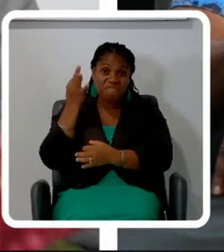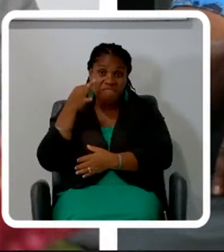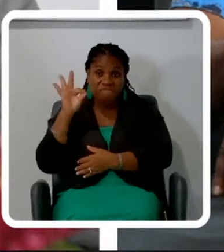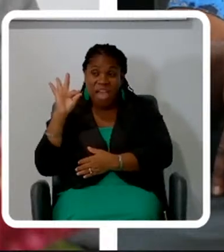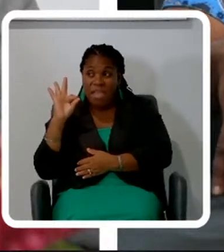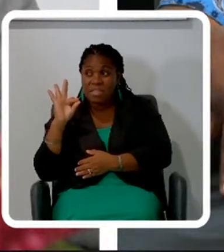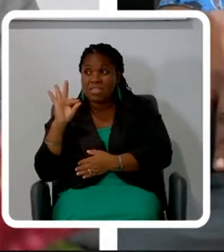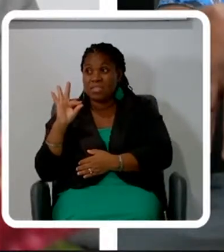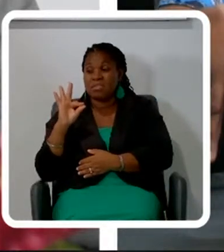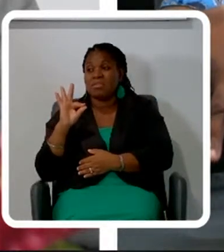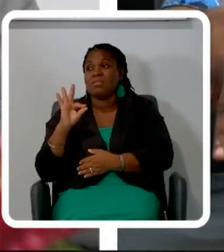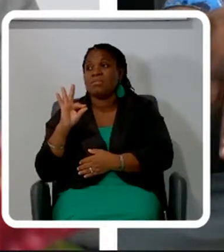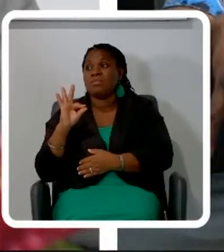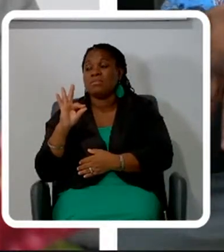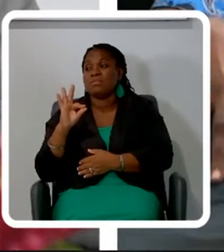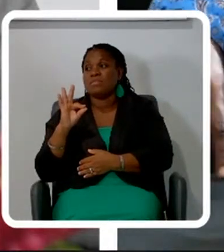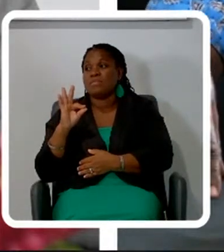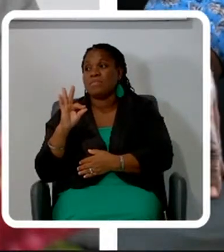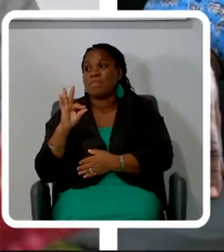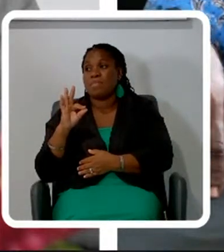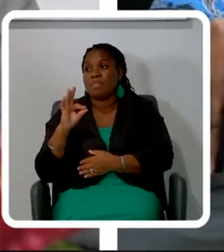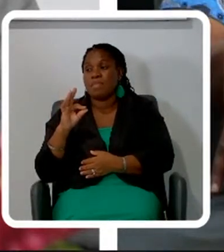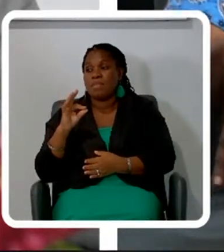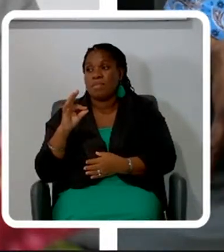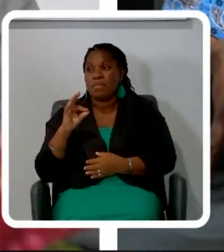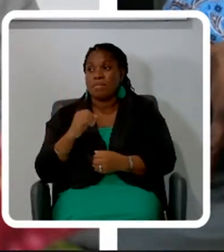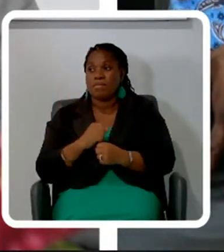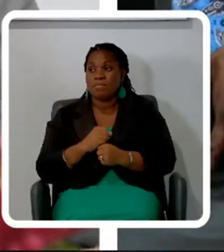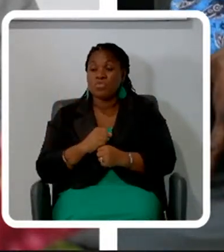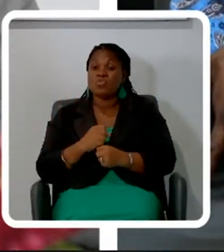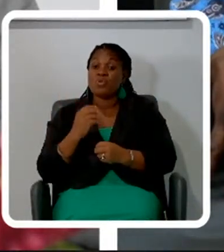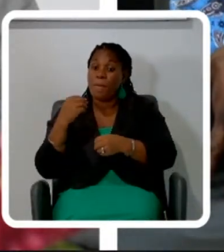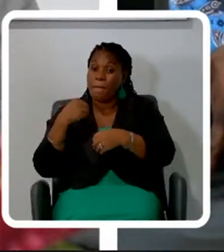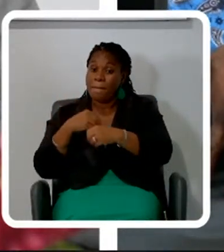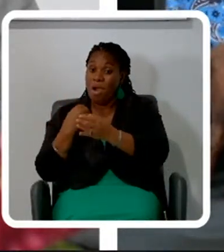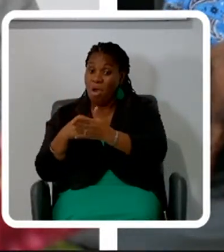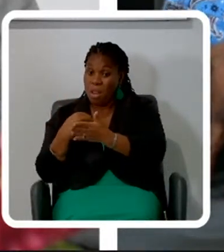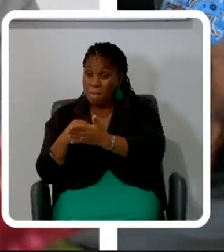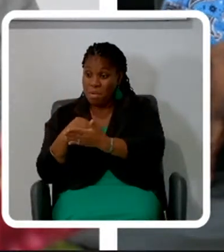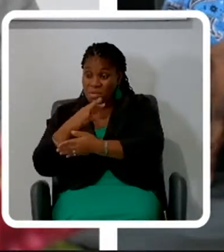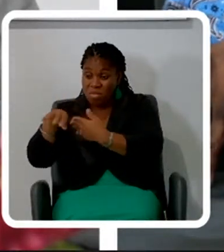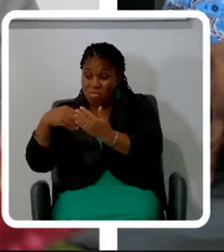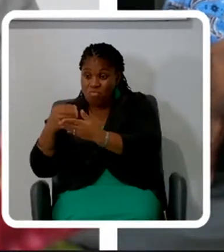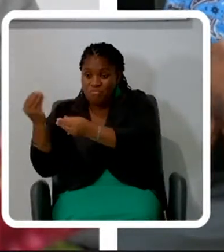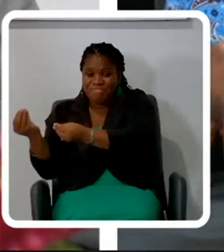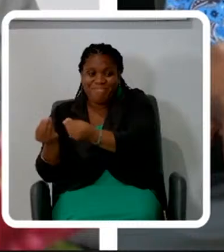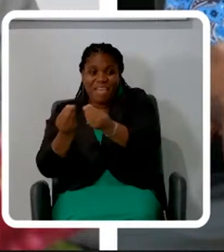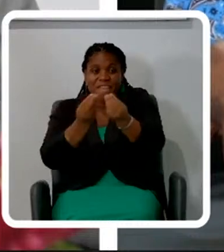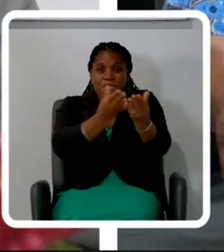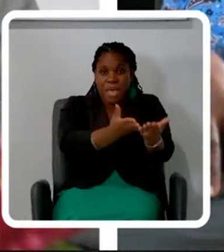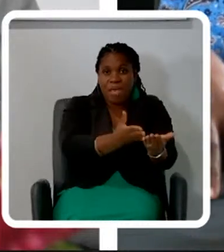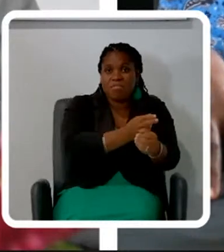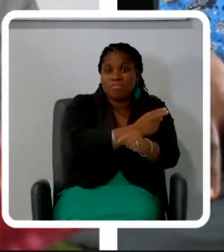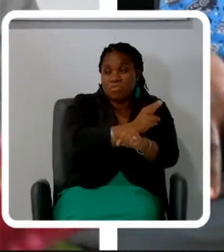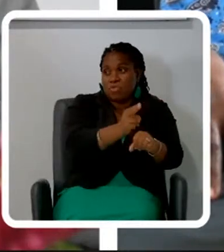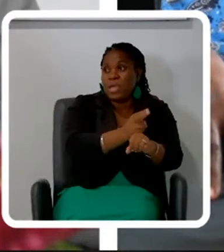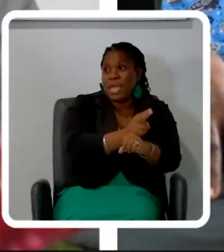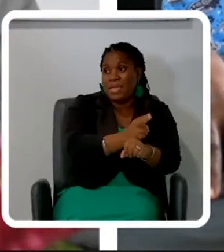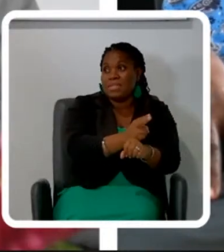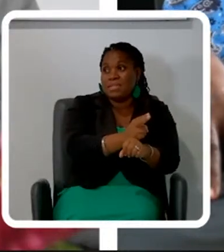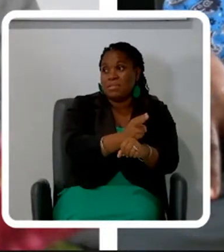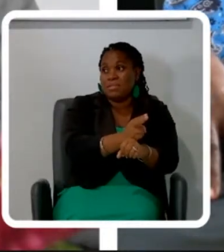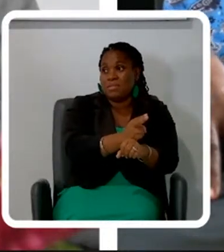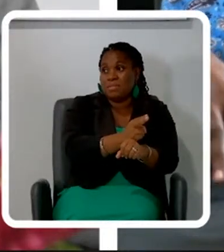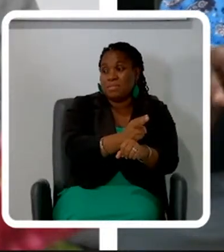to return, if not all, most of those millions of dollars that were basically extorted out